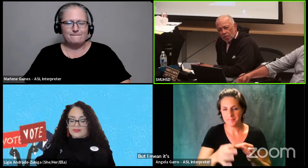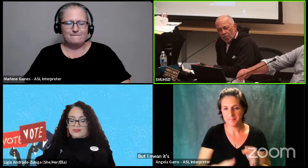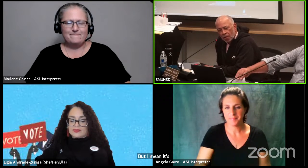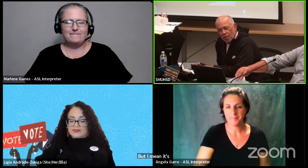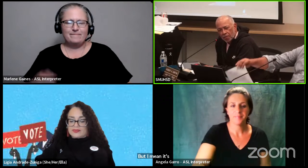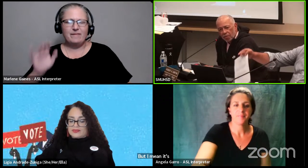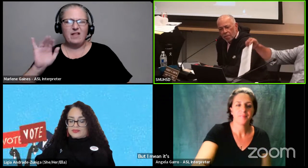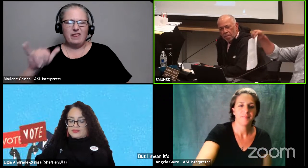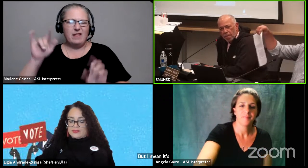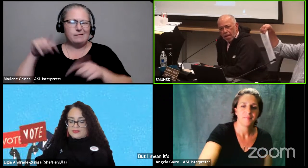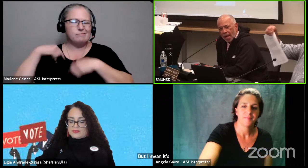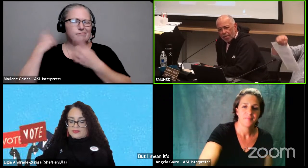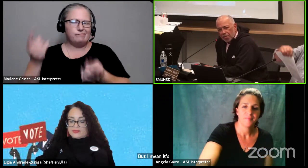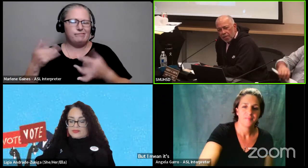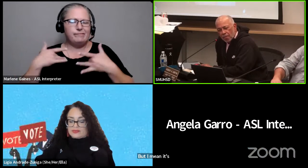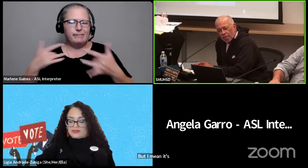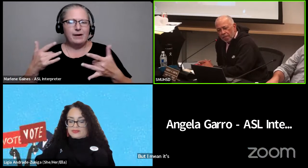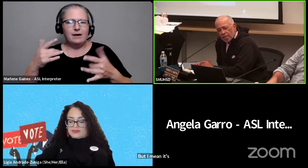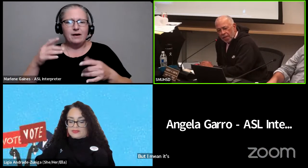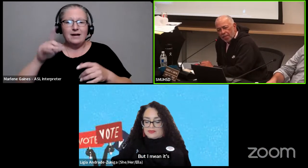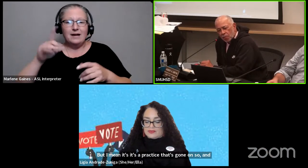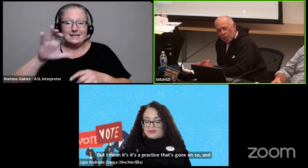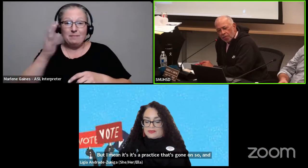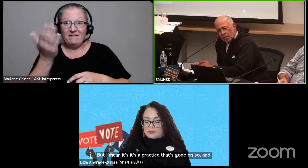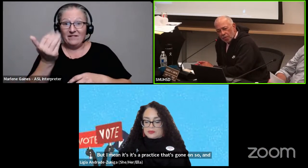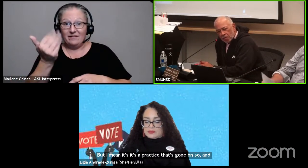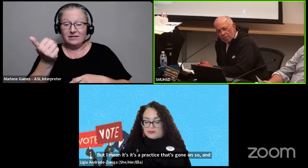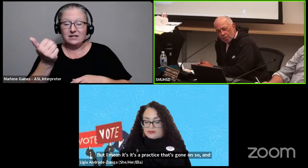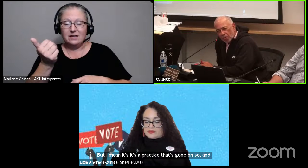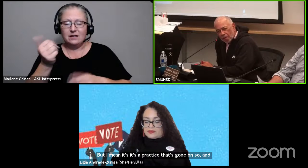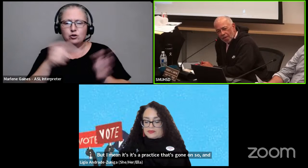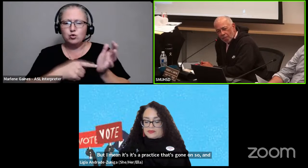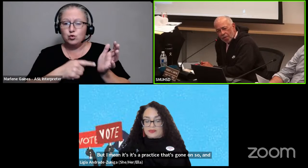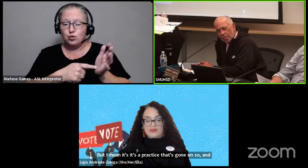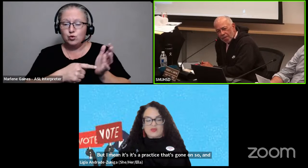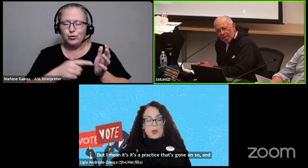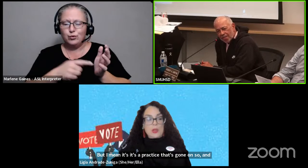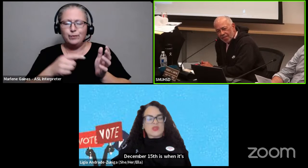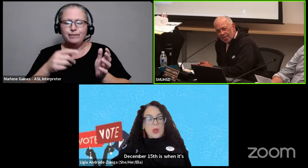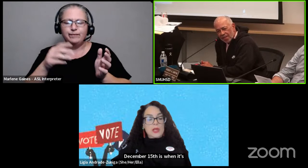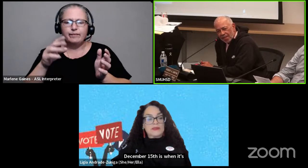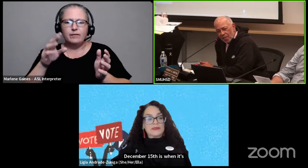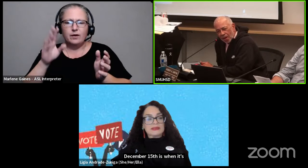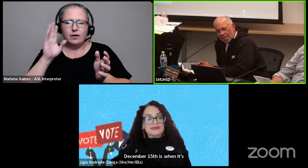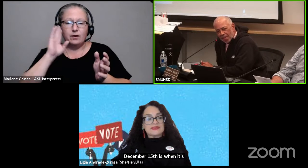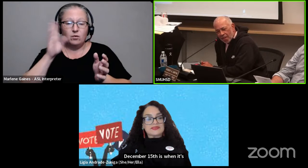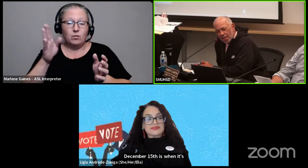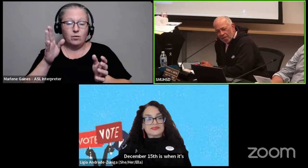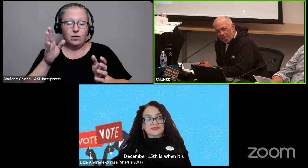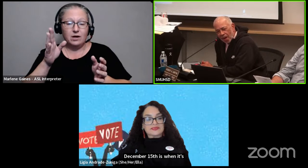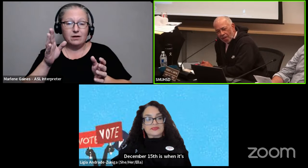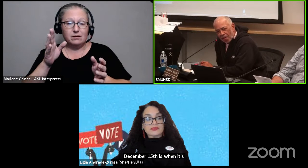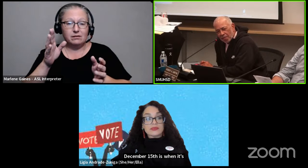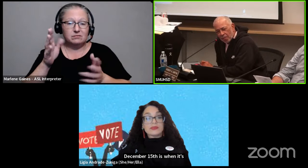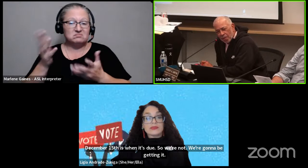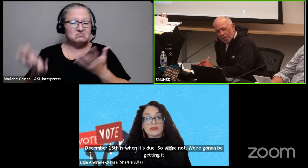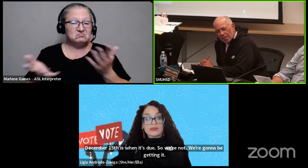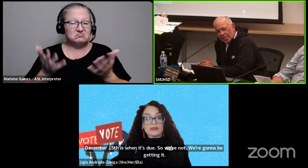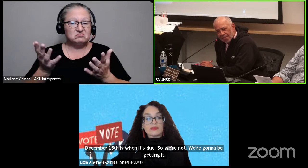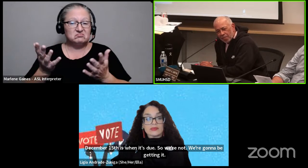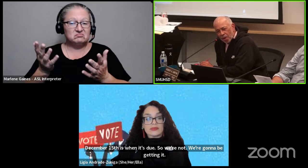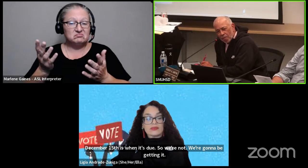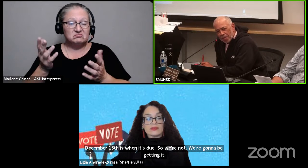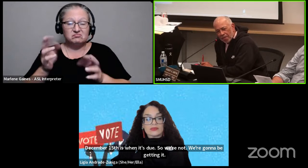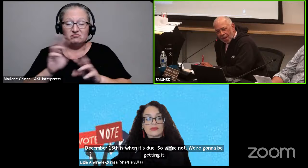that's gone on. So, and December 15th is when it's due. So we're going to be getting it right there, hot off the